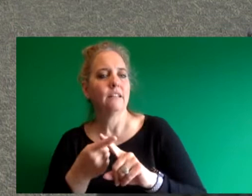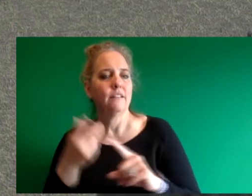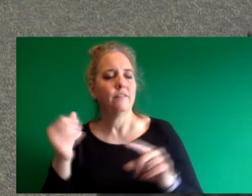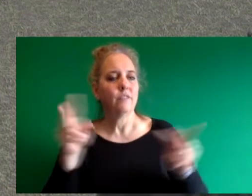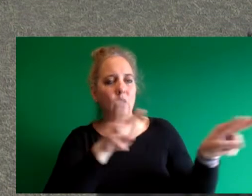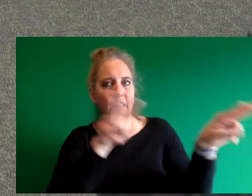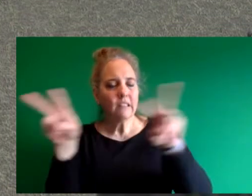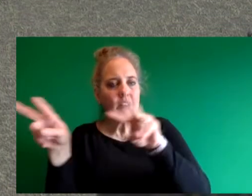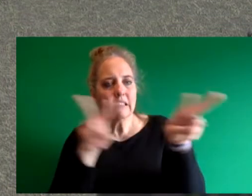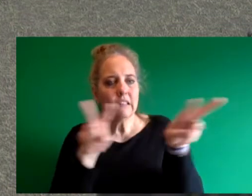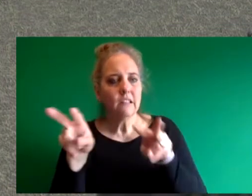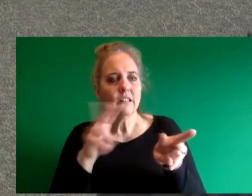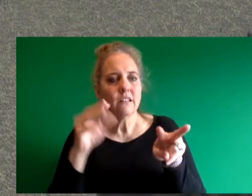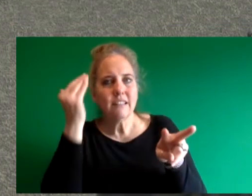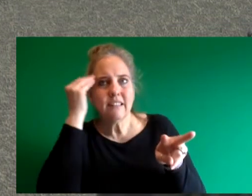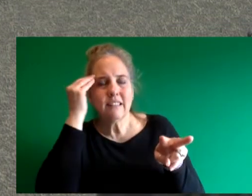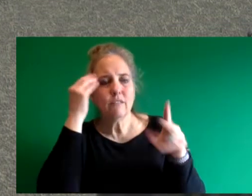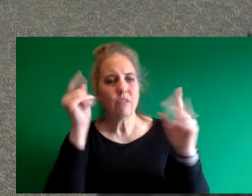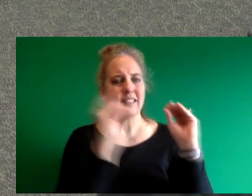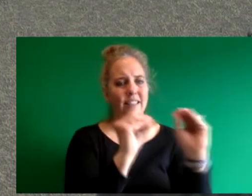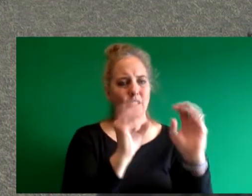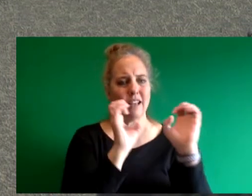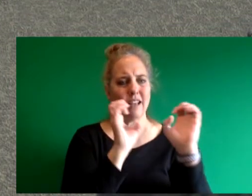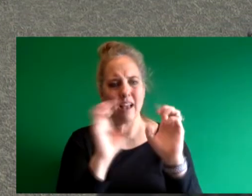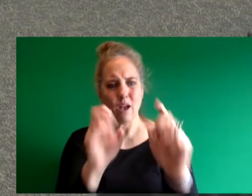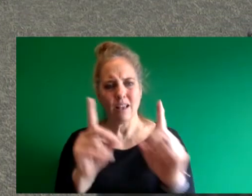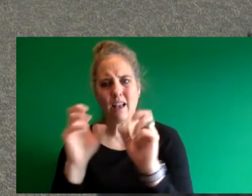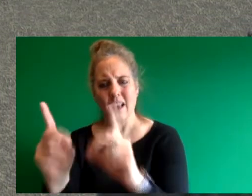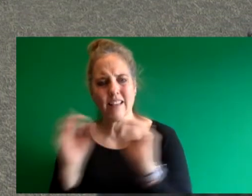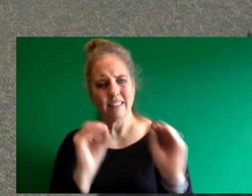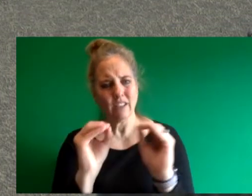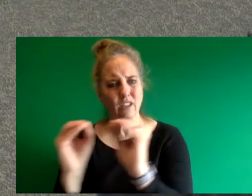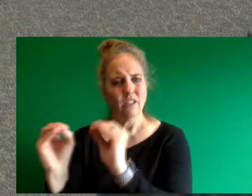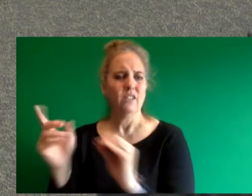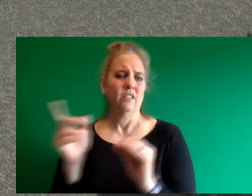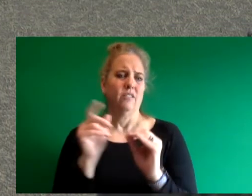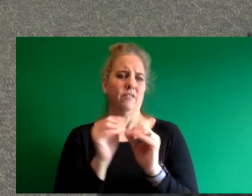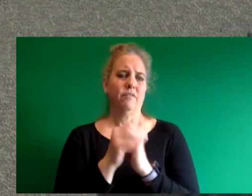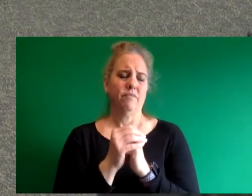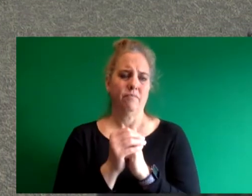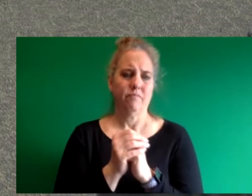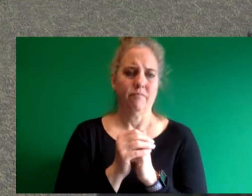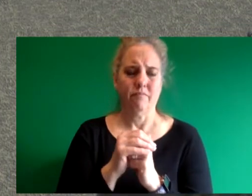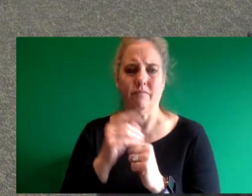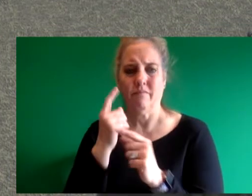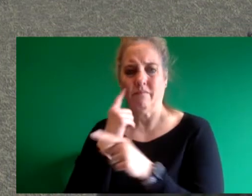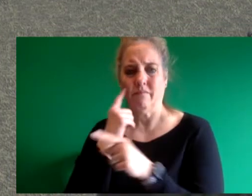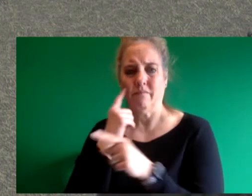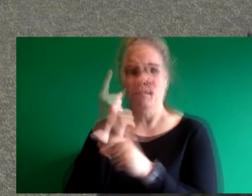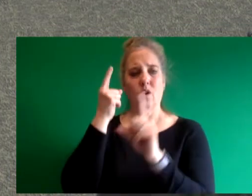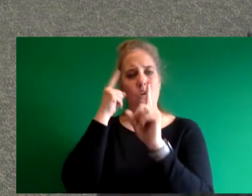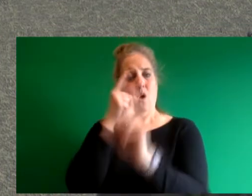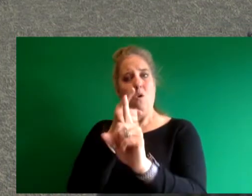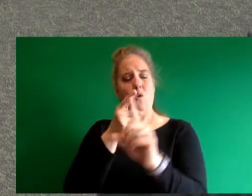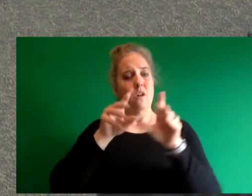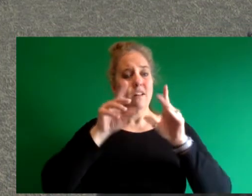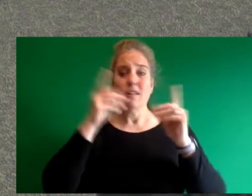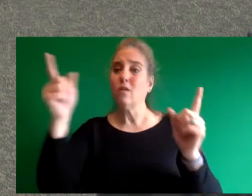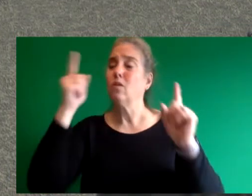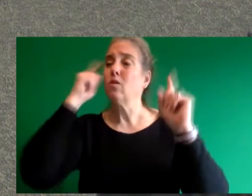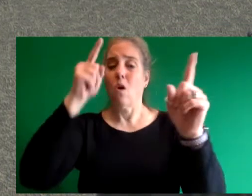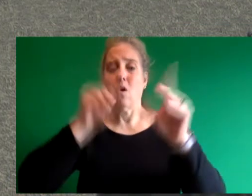Dr. Urbina talk about that. It's like, oh, first thing is awareness. What are we gonna do? And then eventually, how are we gonna educate our